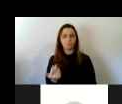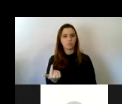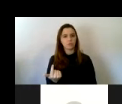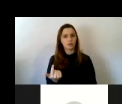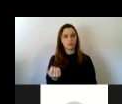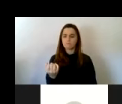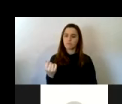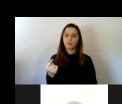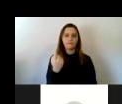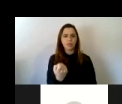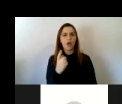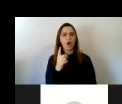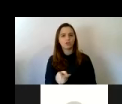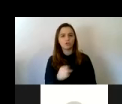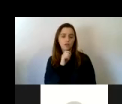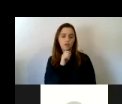dialogue with the authority.